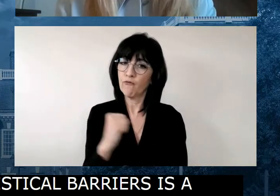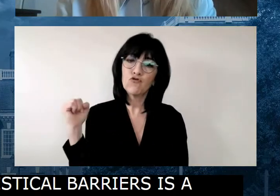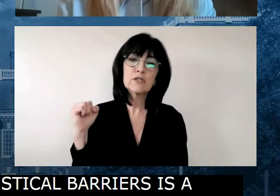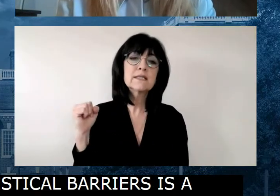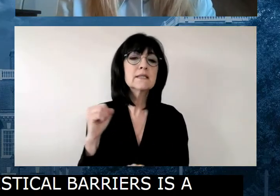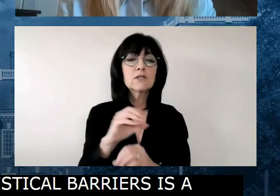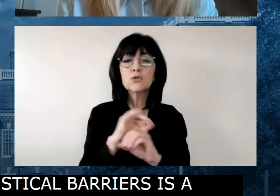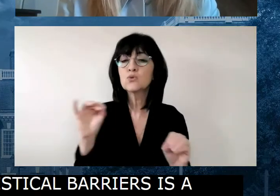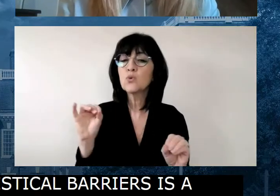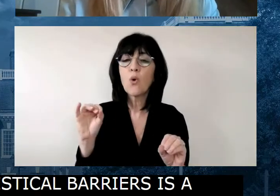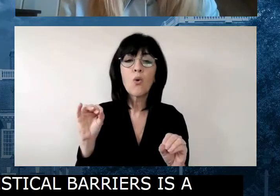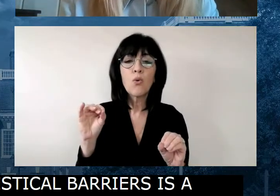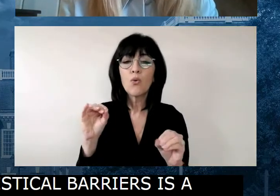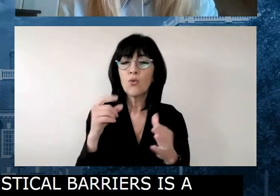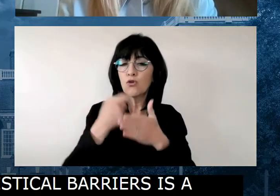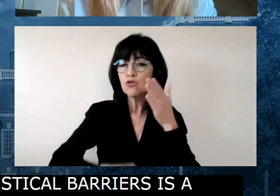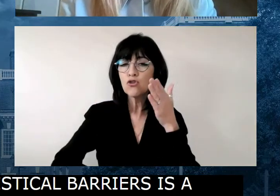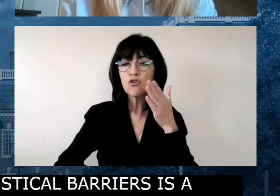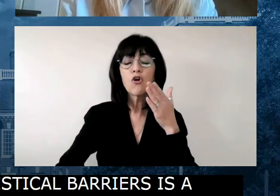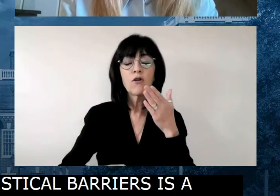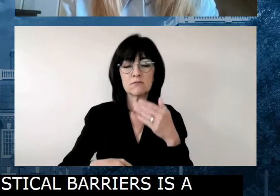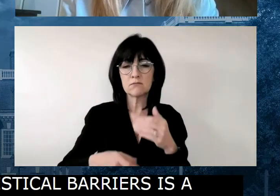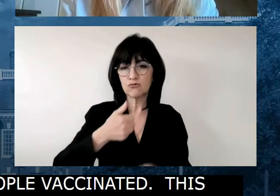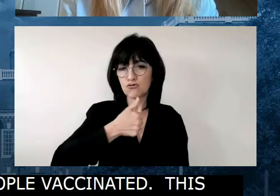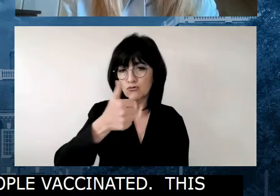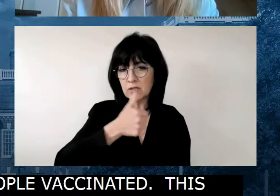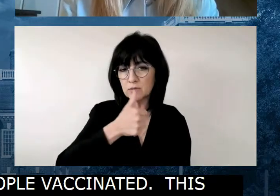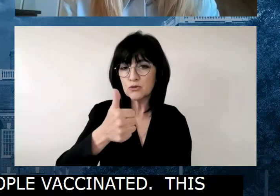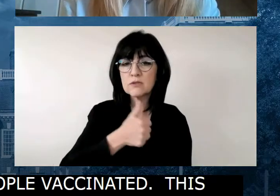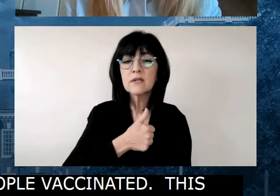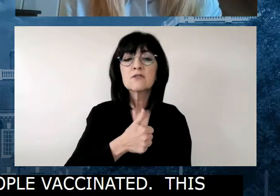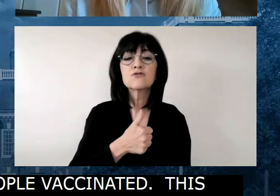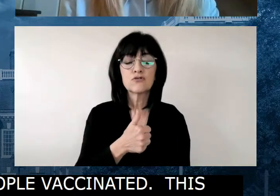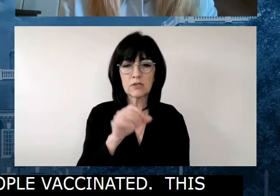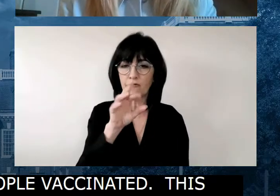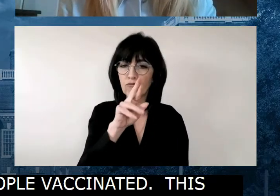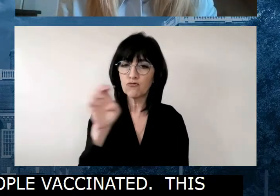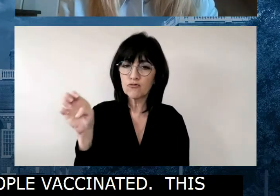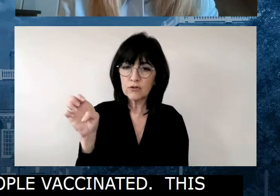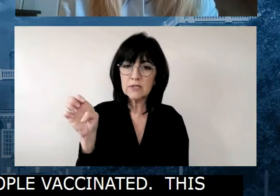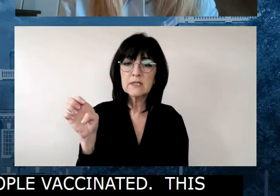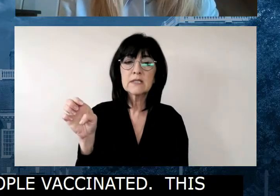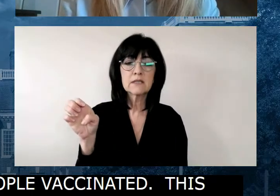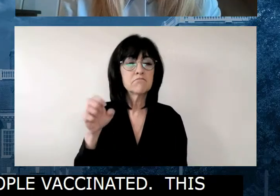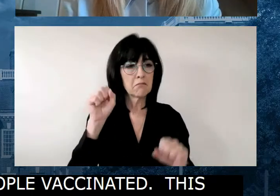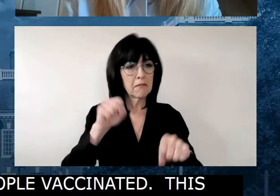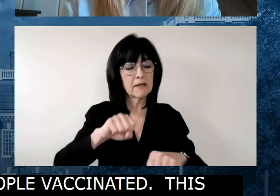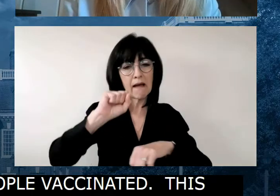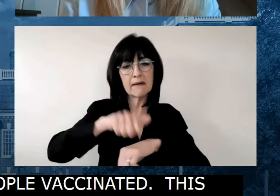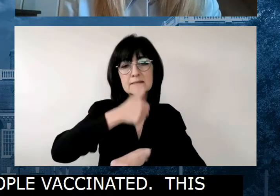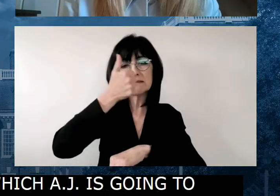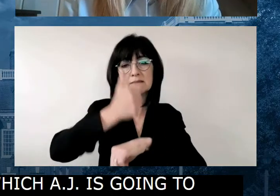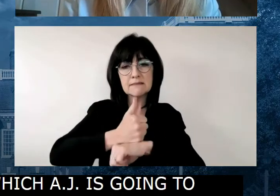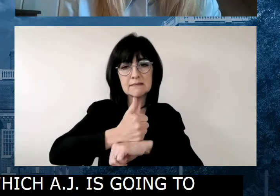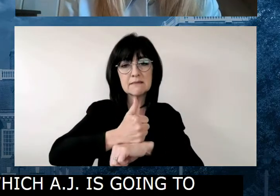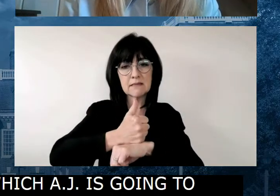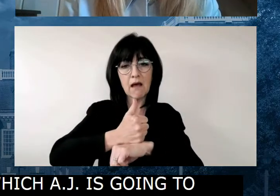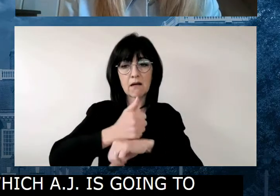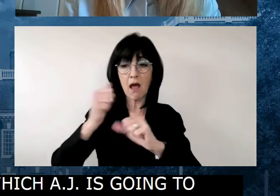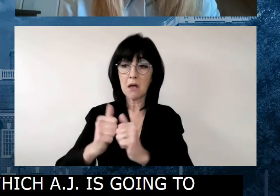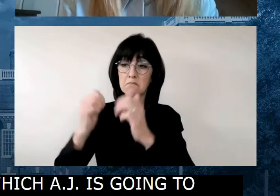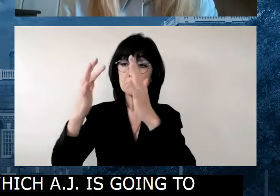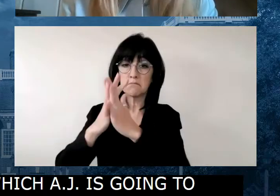about, offering walk-in hours instead of requiring appointments, setting pop-up vaccination sites where people are,